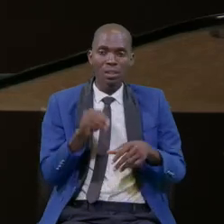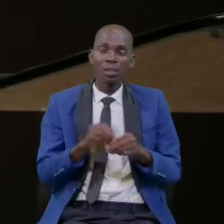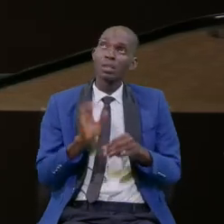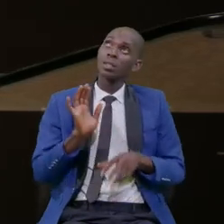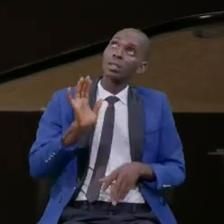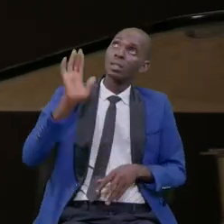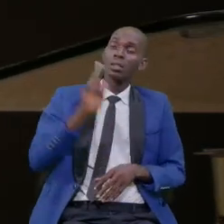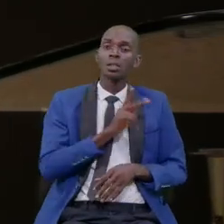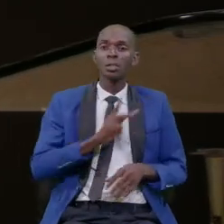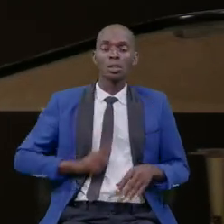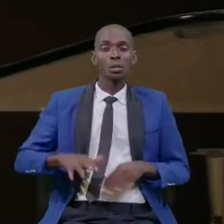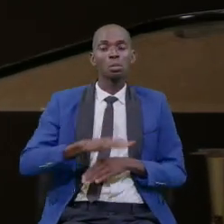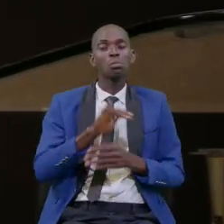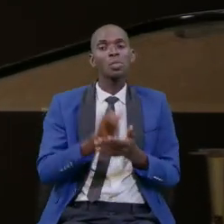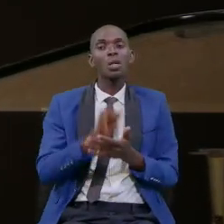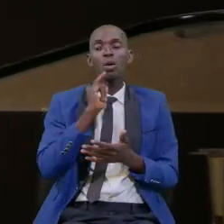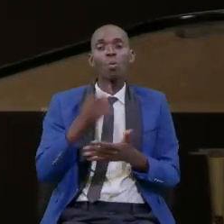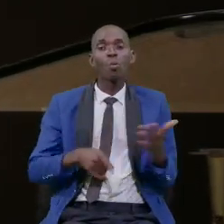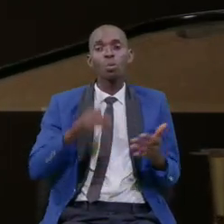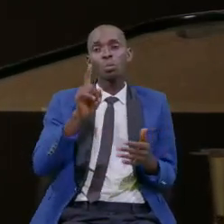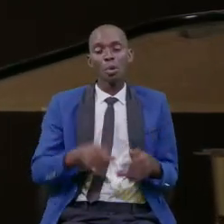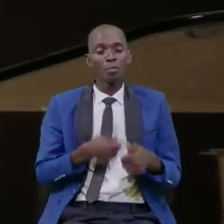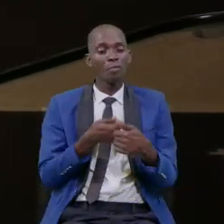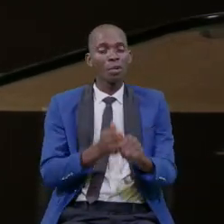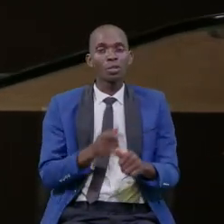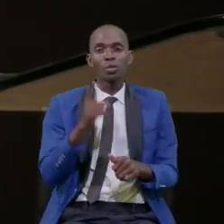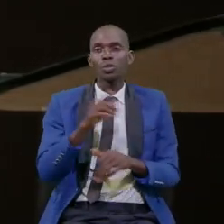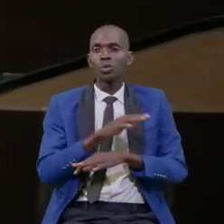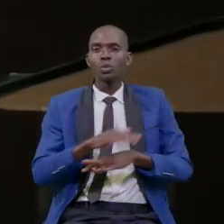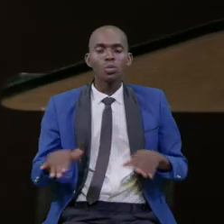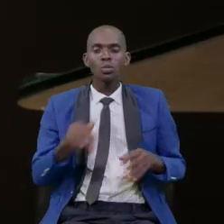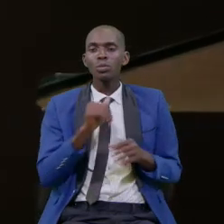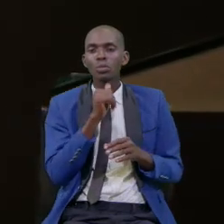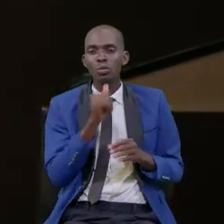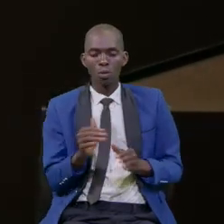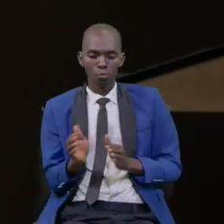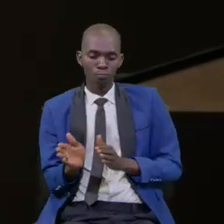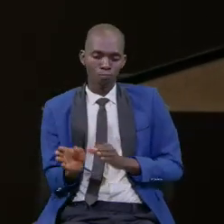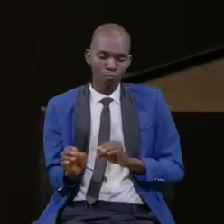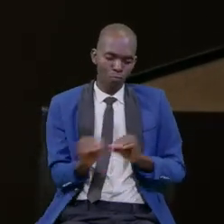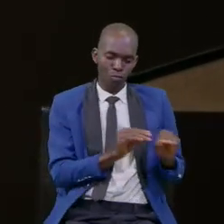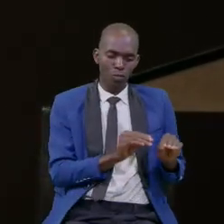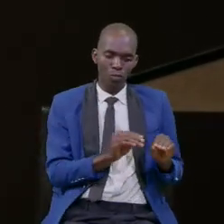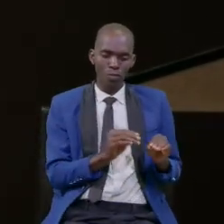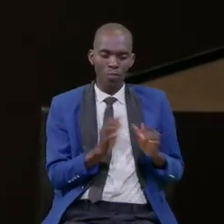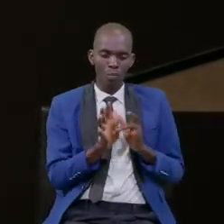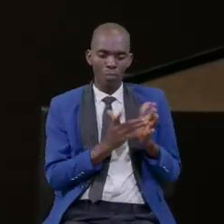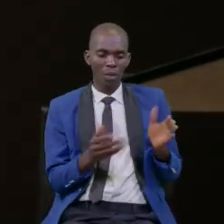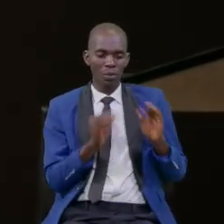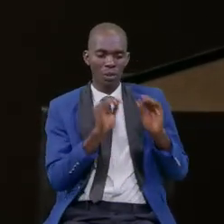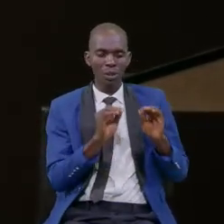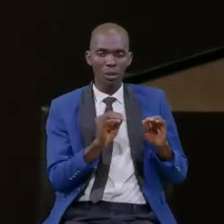the kingdom, that's the condition you stay by. You don't push the doctrine of the Bible aside. Put all